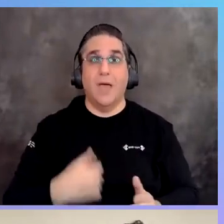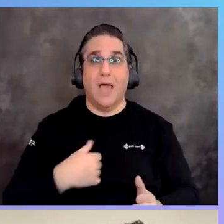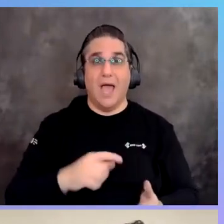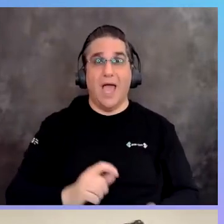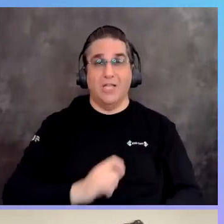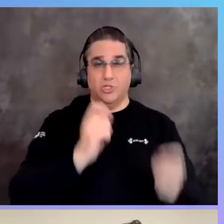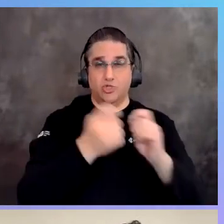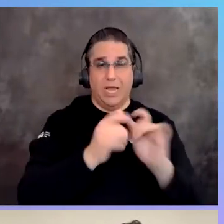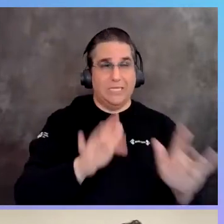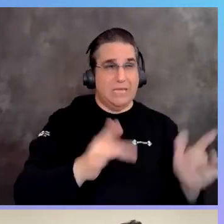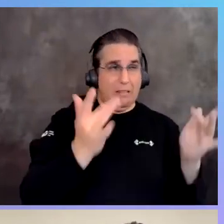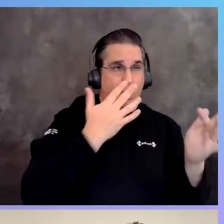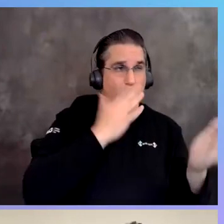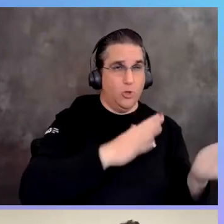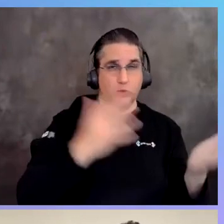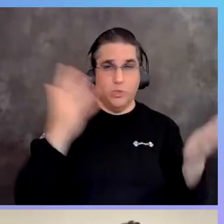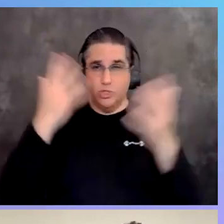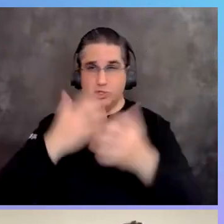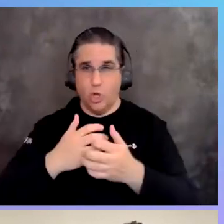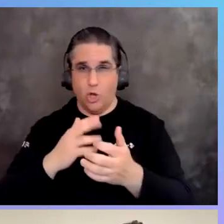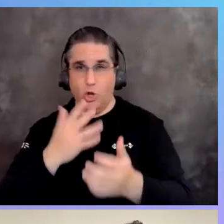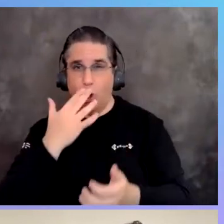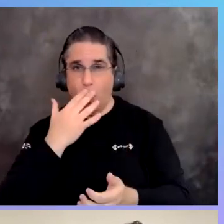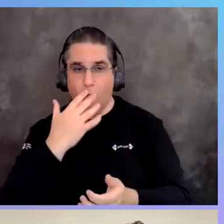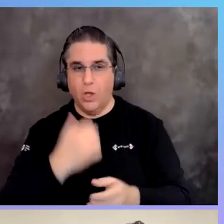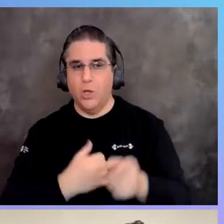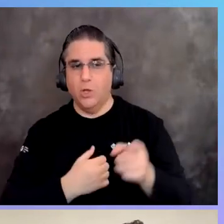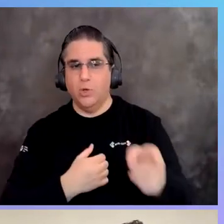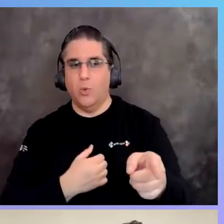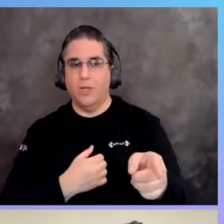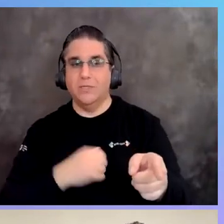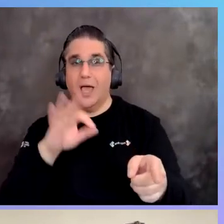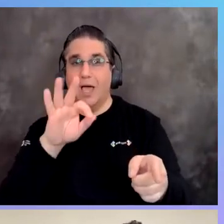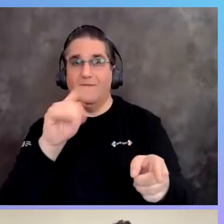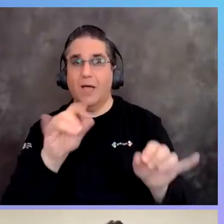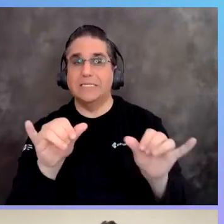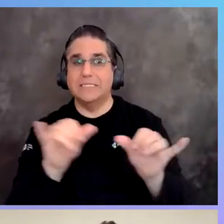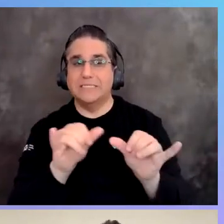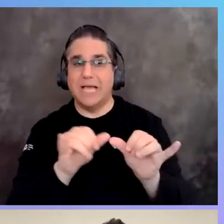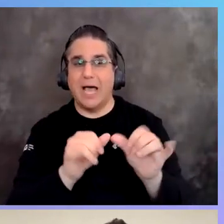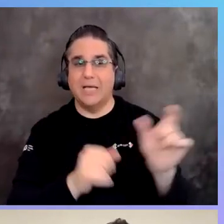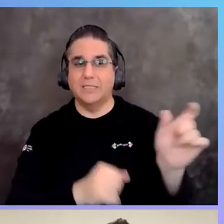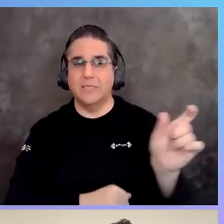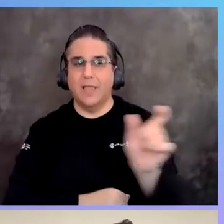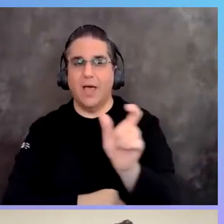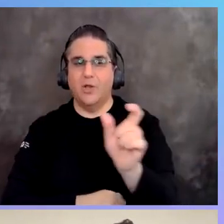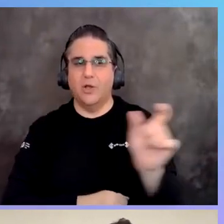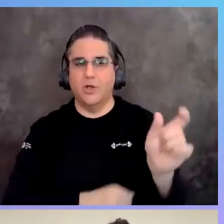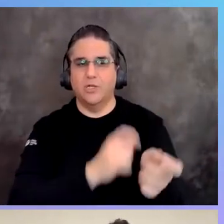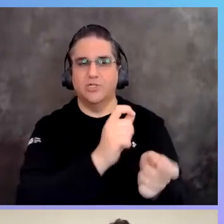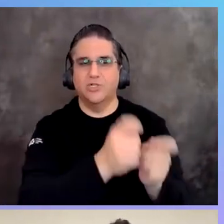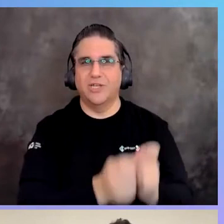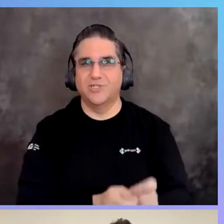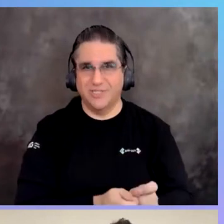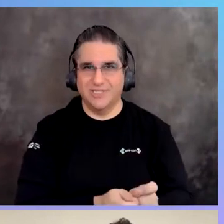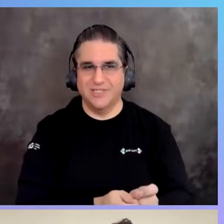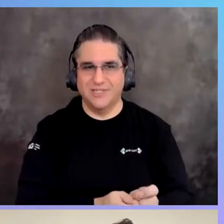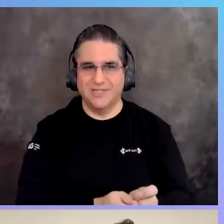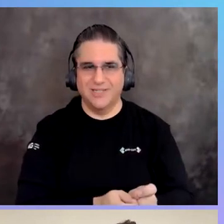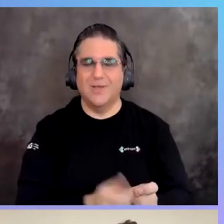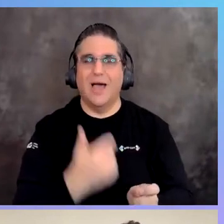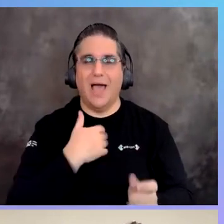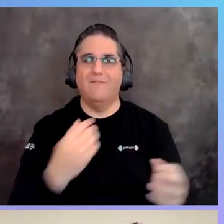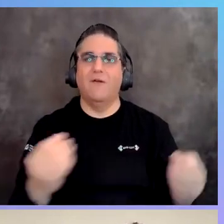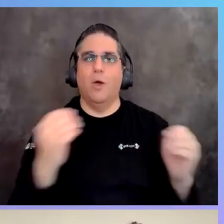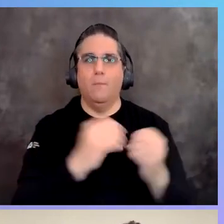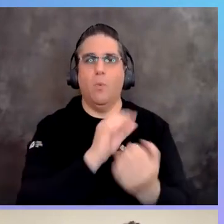a darker color, the font size slider also changes. As I go to a darker color, I have more